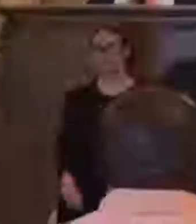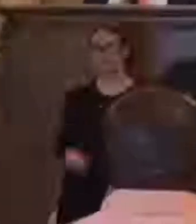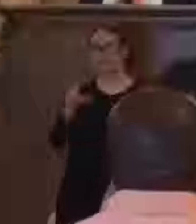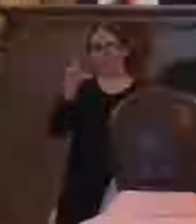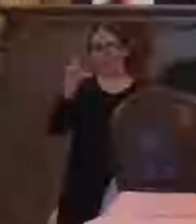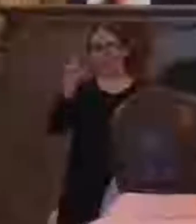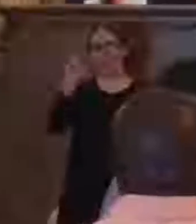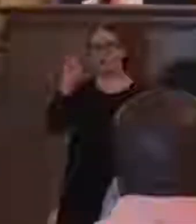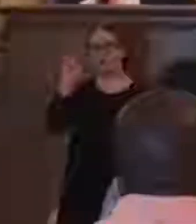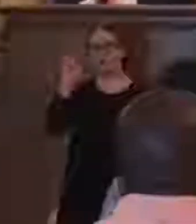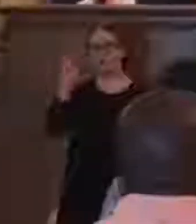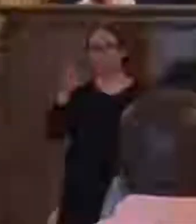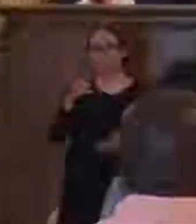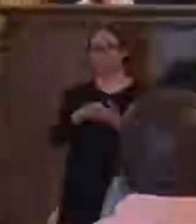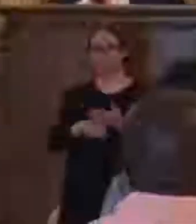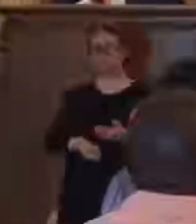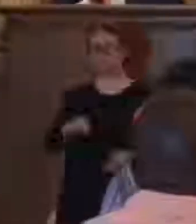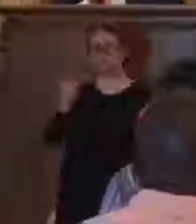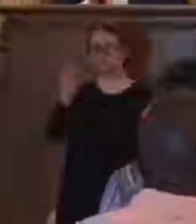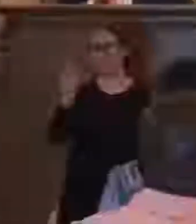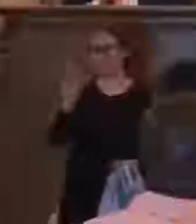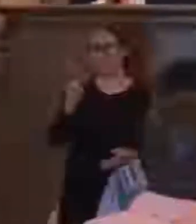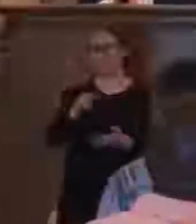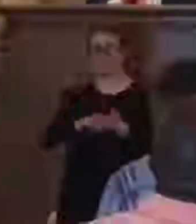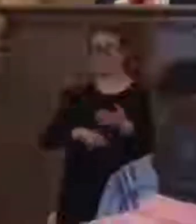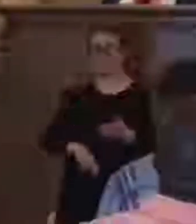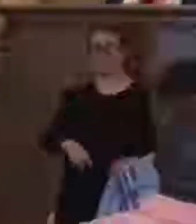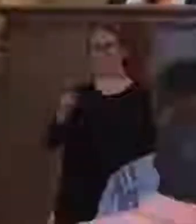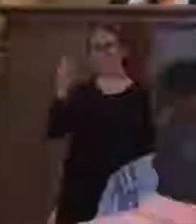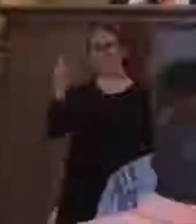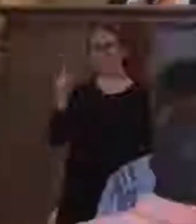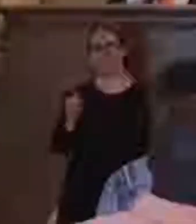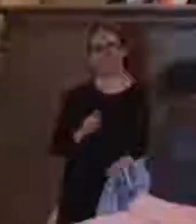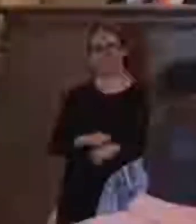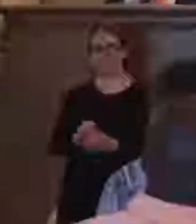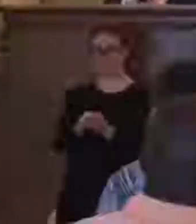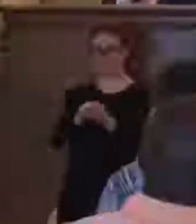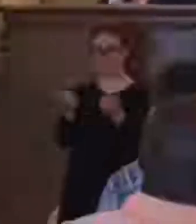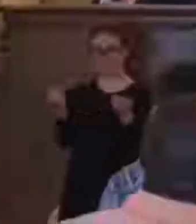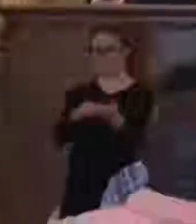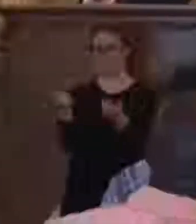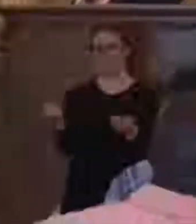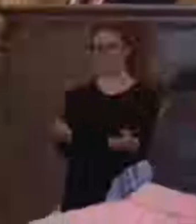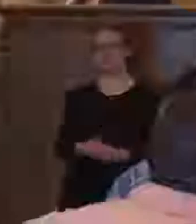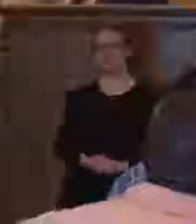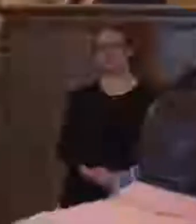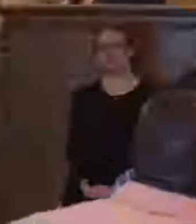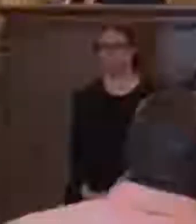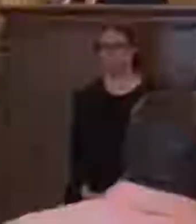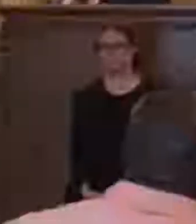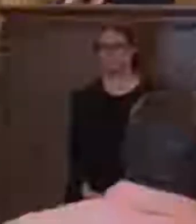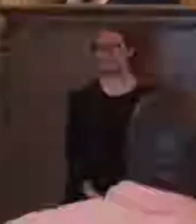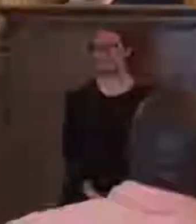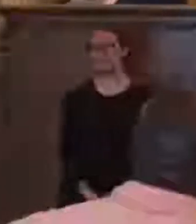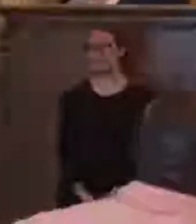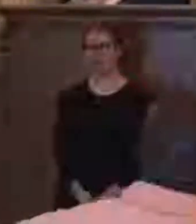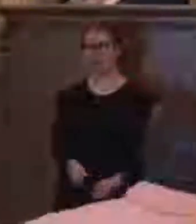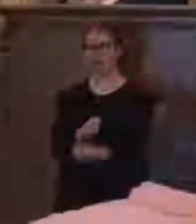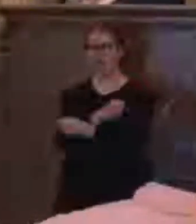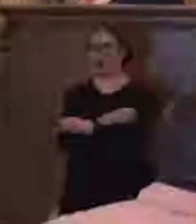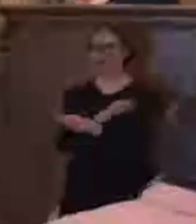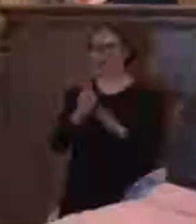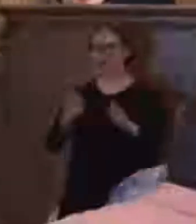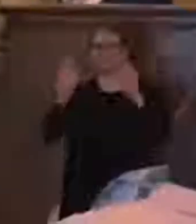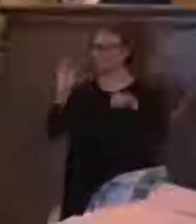Amen. Luke chapter 18, starting at verse 1. And I'll give you a moment to get there. Amen. Love this